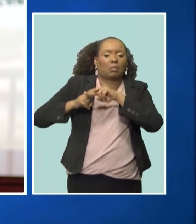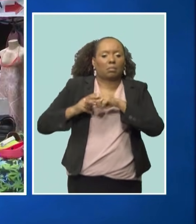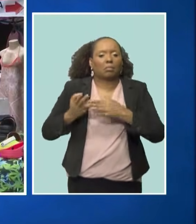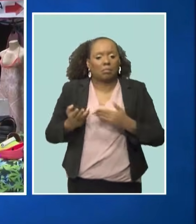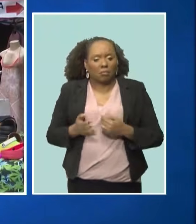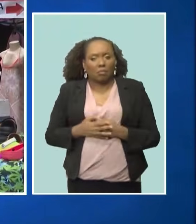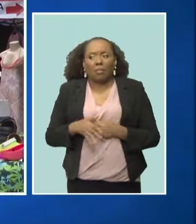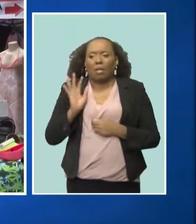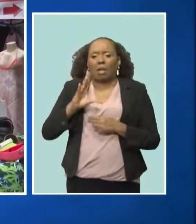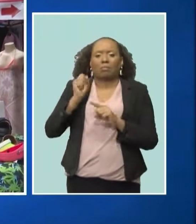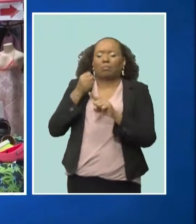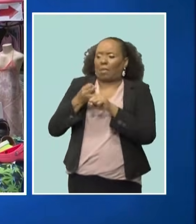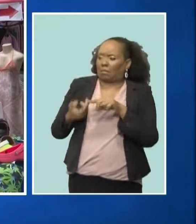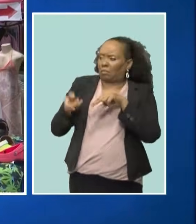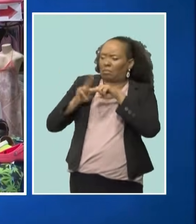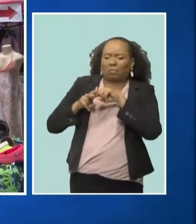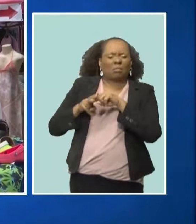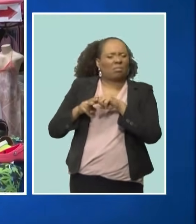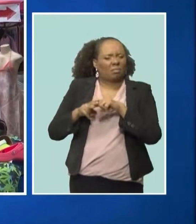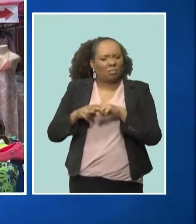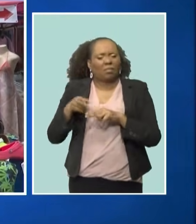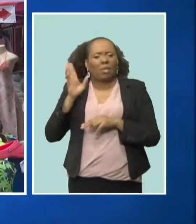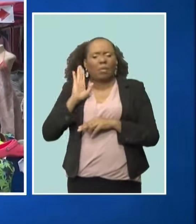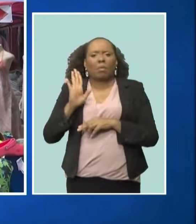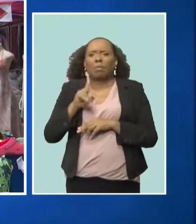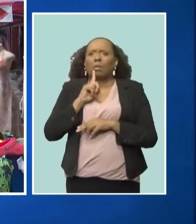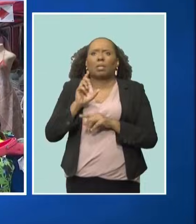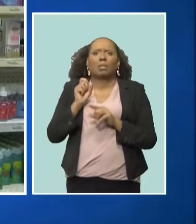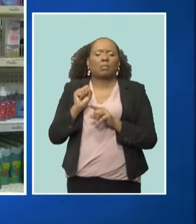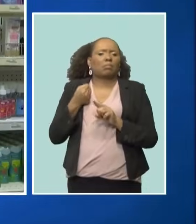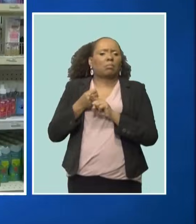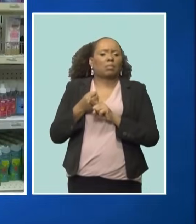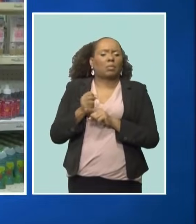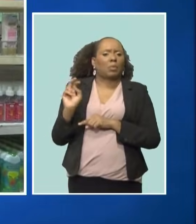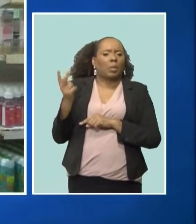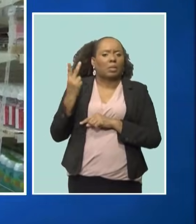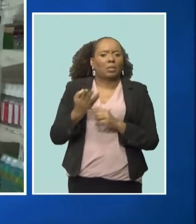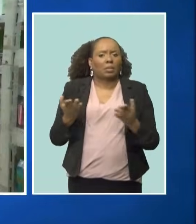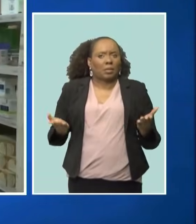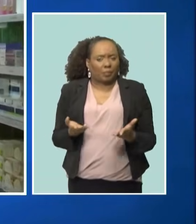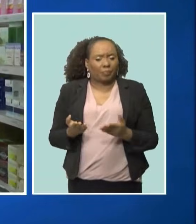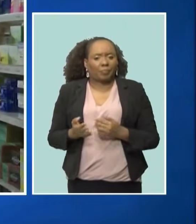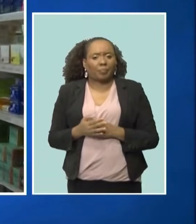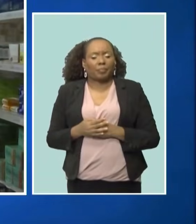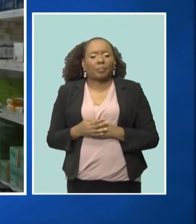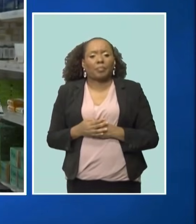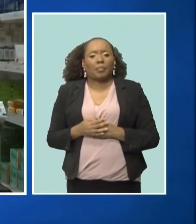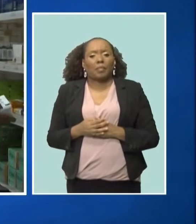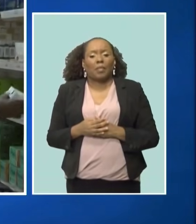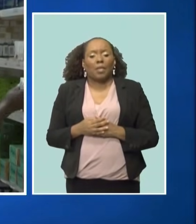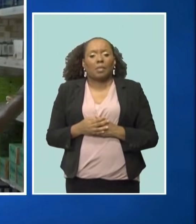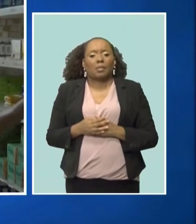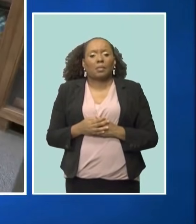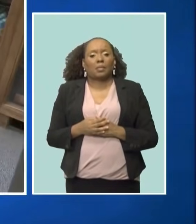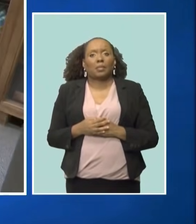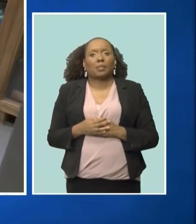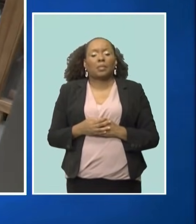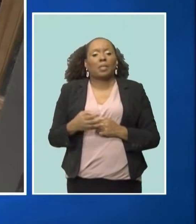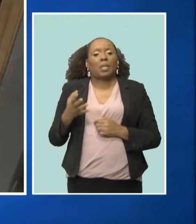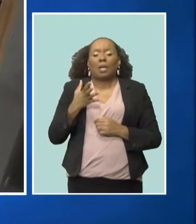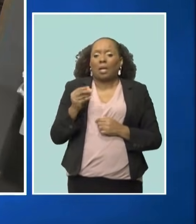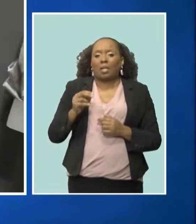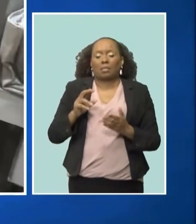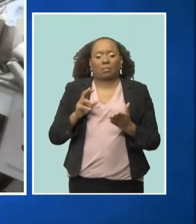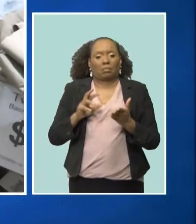that the impact of the measures will be felt twice in Barbados and admits that manufacturers and distributors will not absorb